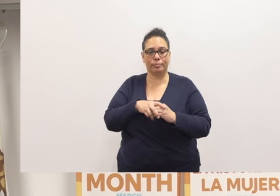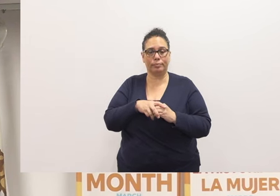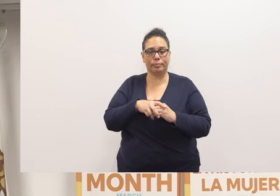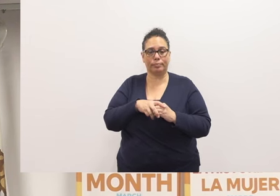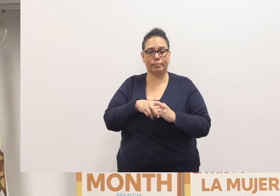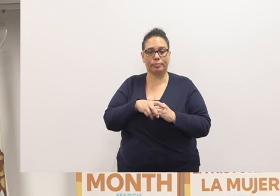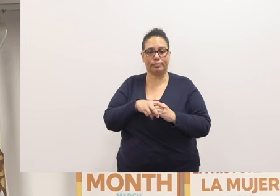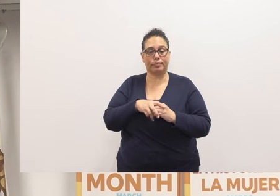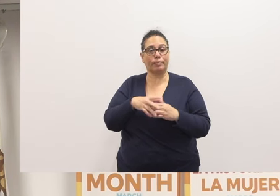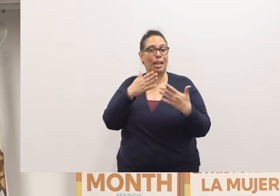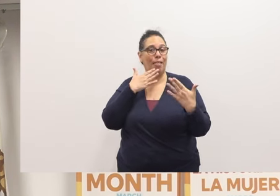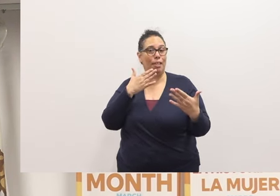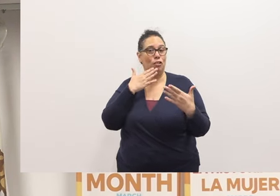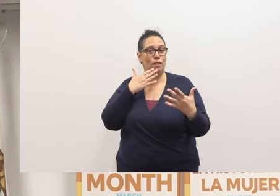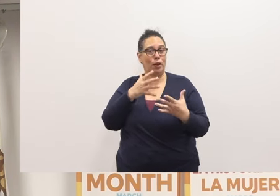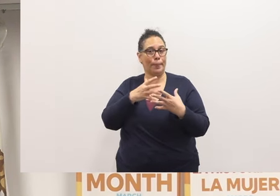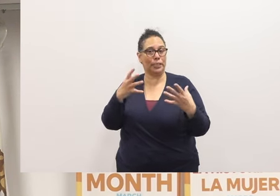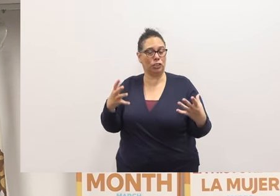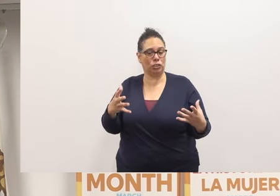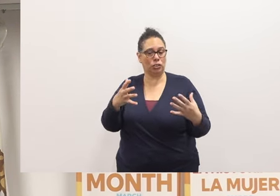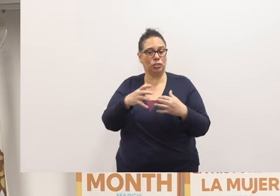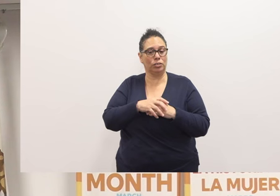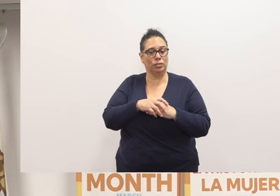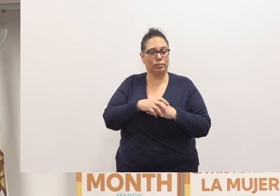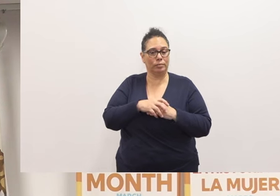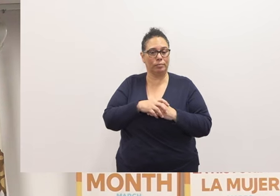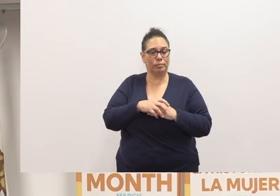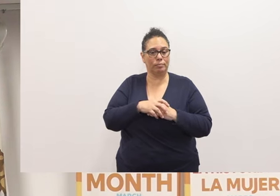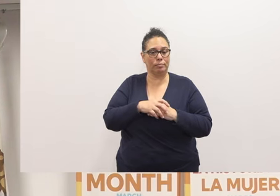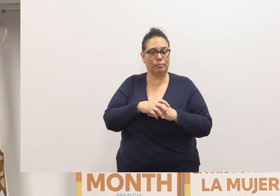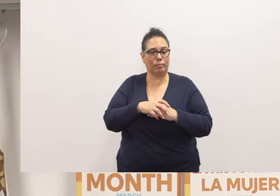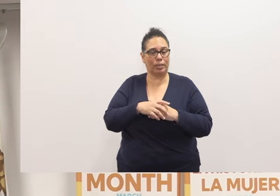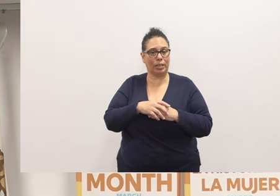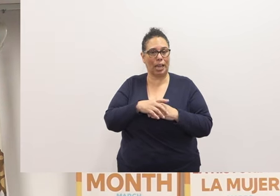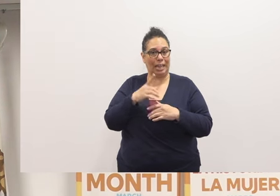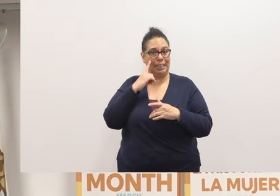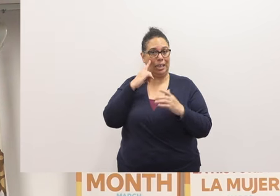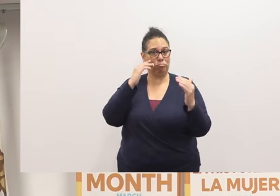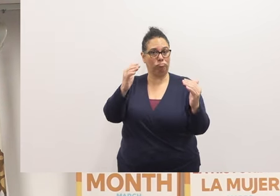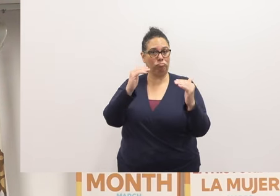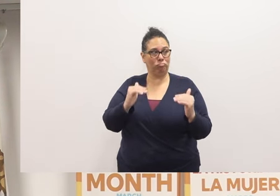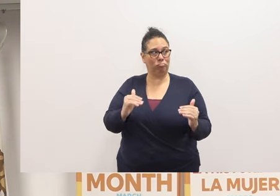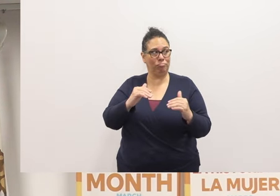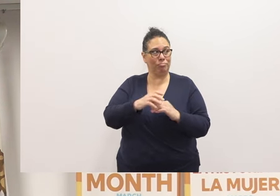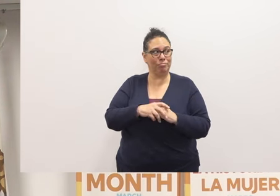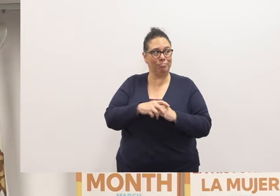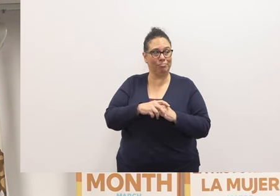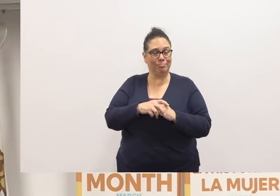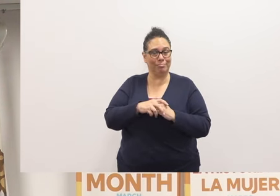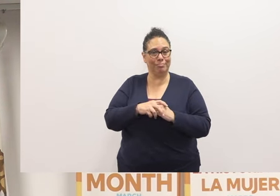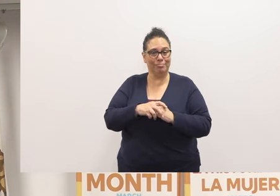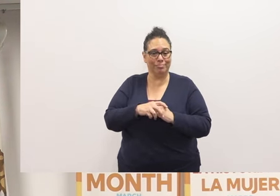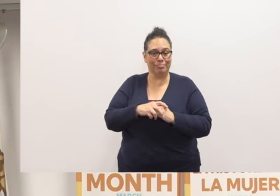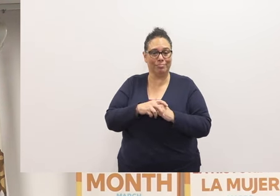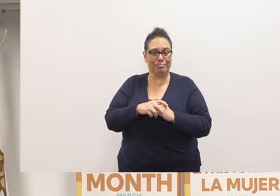Well, thank you very much. Thank you. Thank you. I think we're ready to move on to the next item.